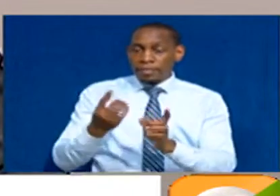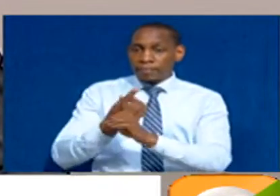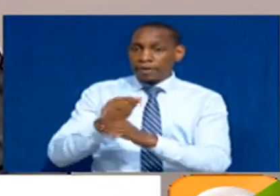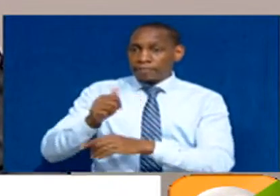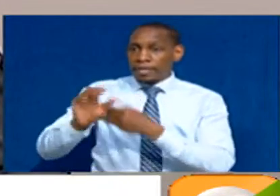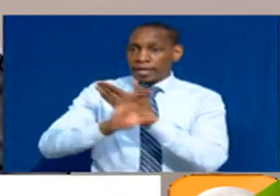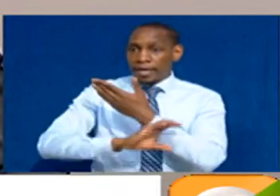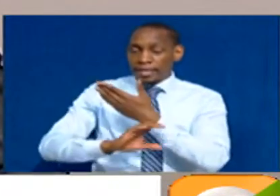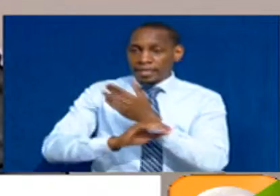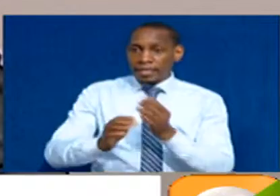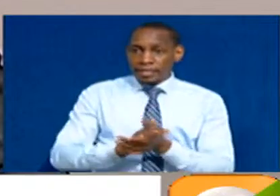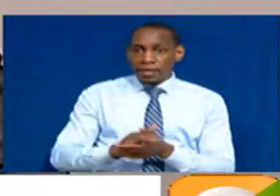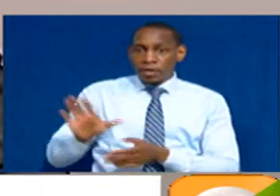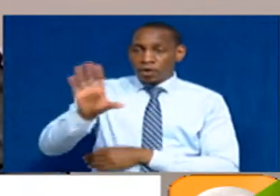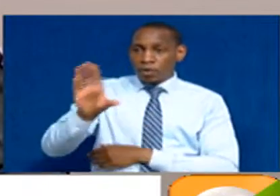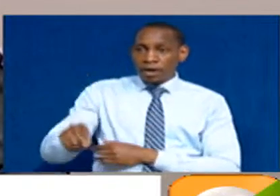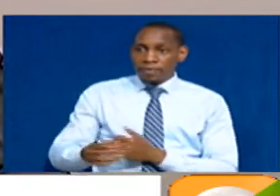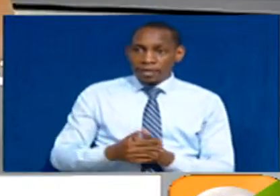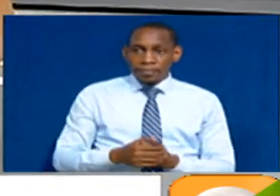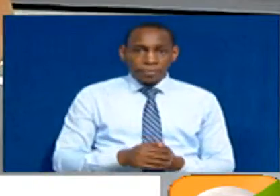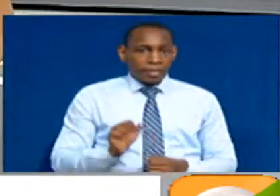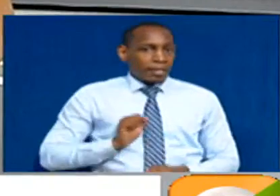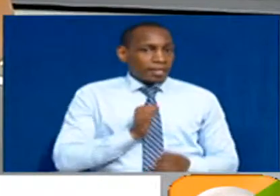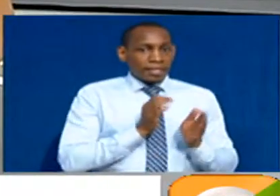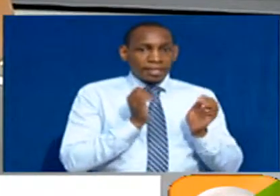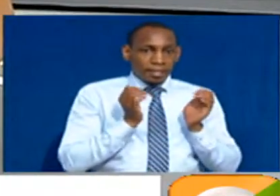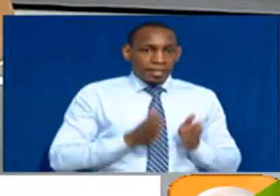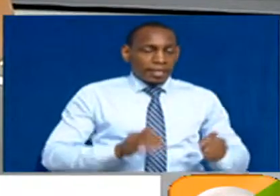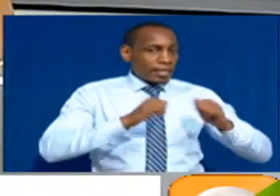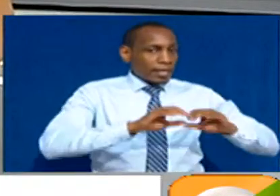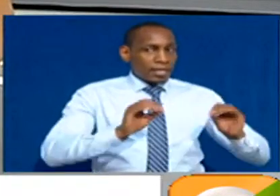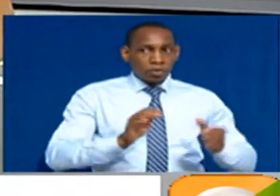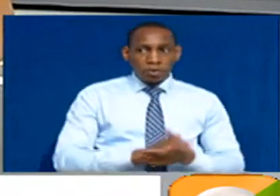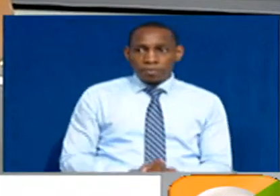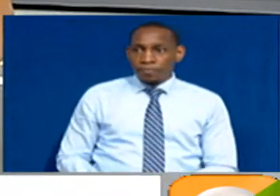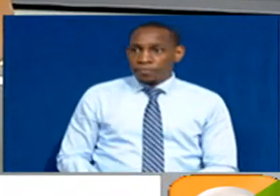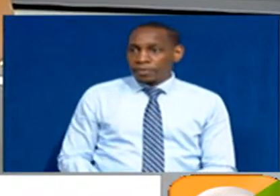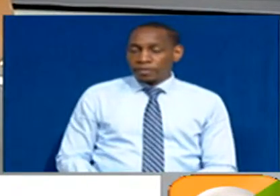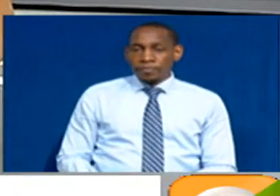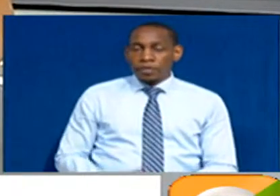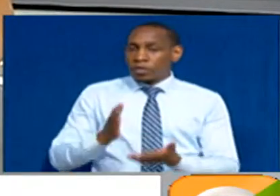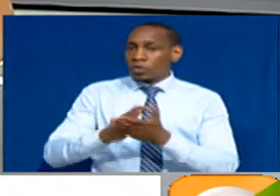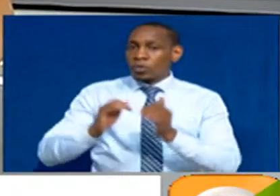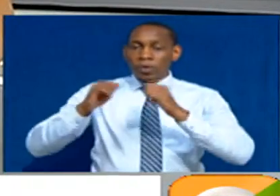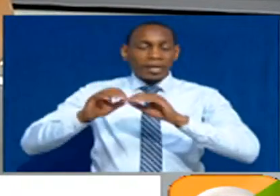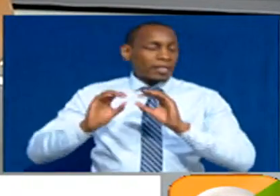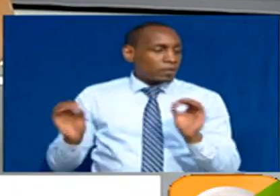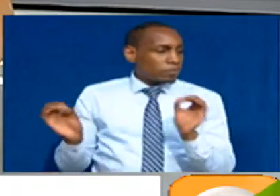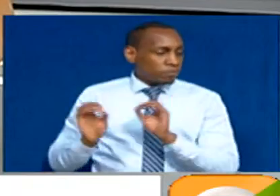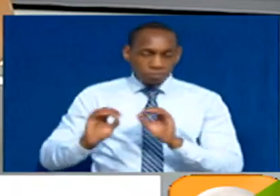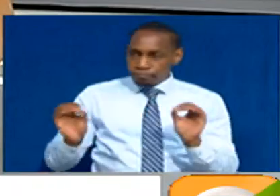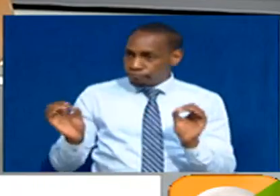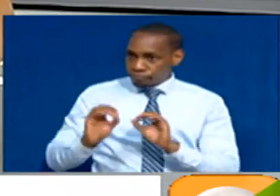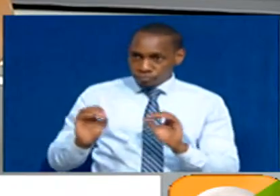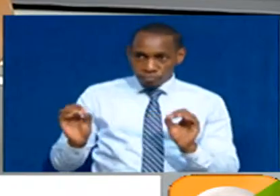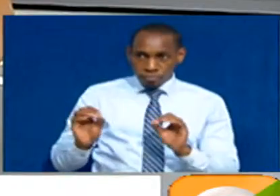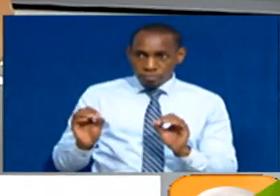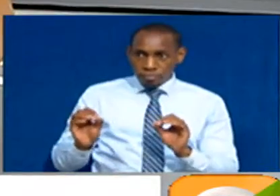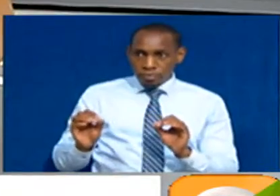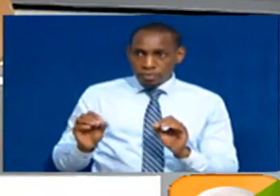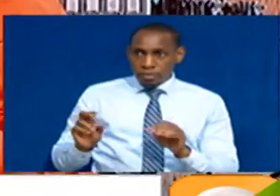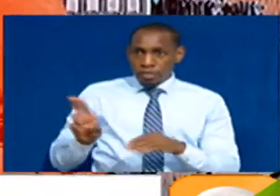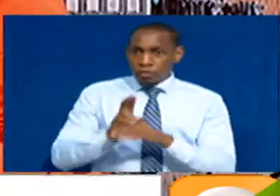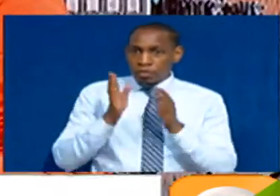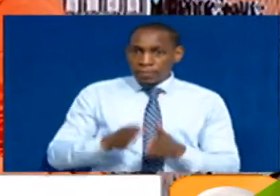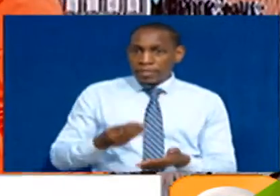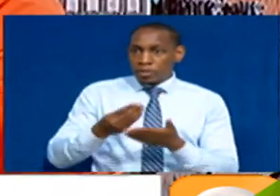other countries, not just within Africa, but globally. I completely disagree, because yet you want the interest rates down. I'm not using